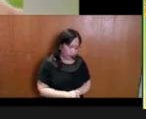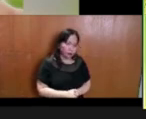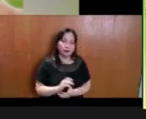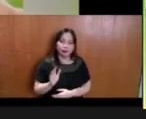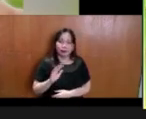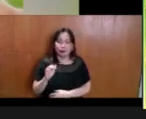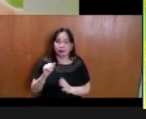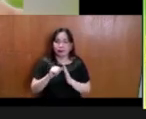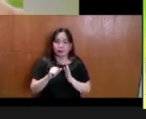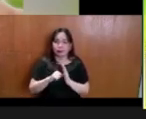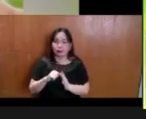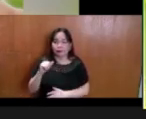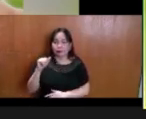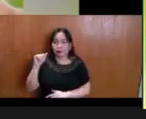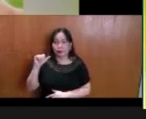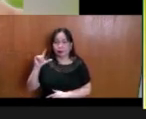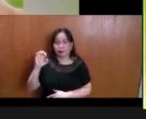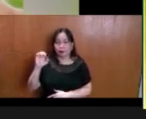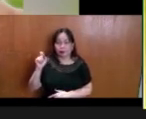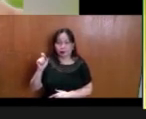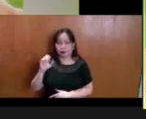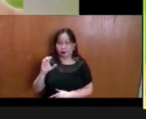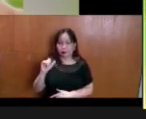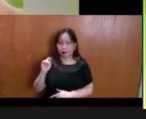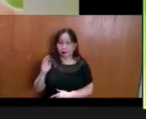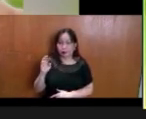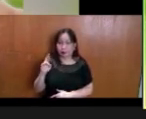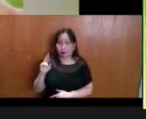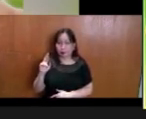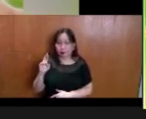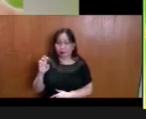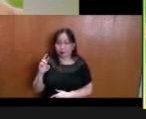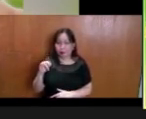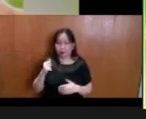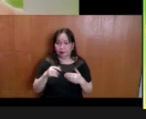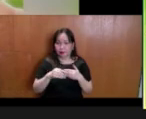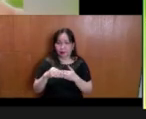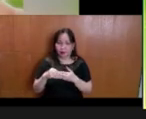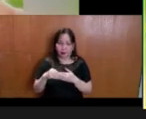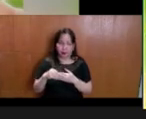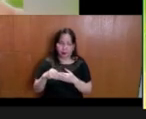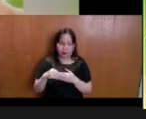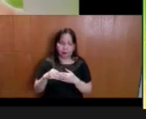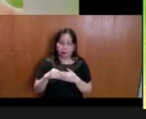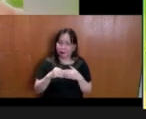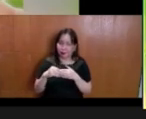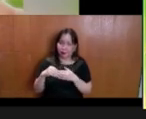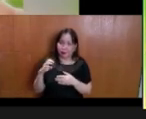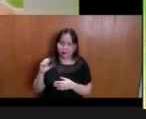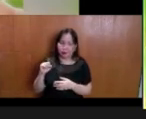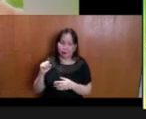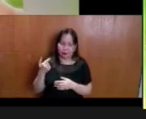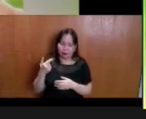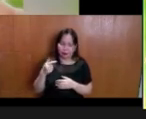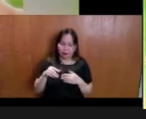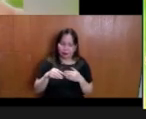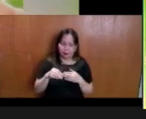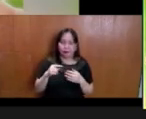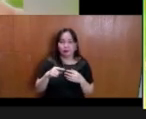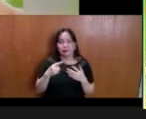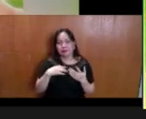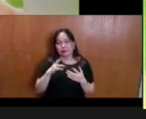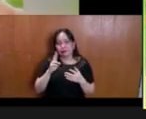from PwC. I'm the ESG leader of the firm. And maybe because of that, I'll be talking from